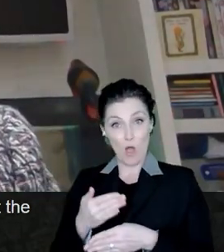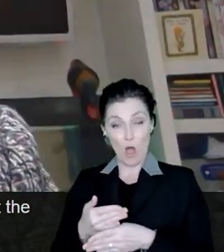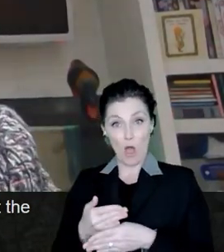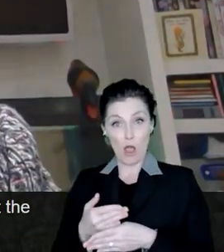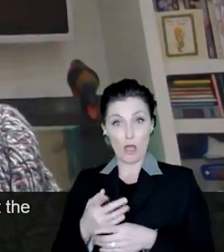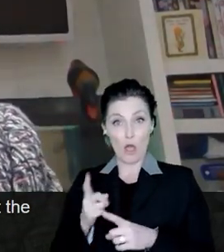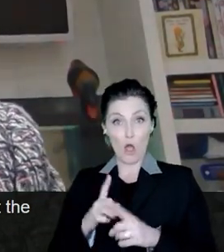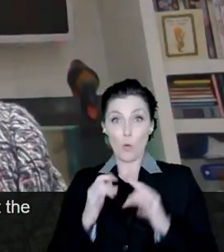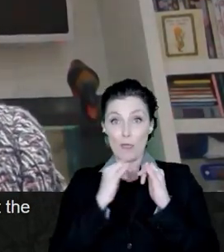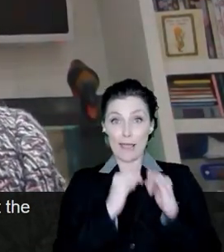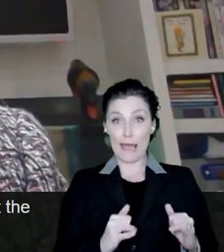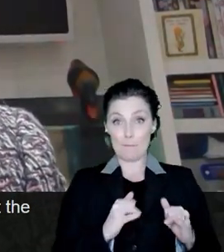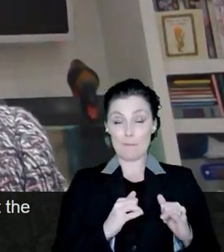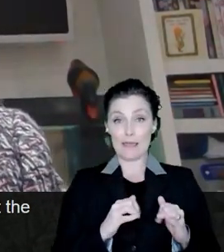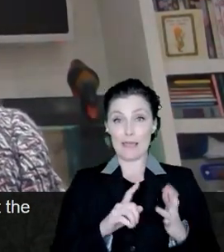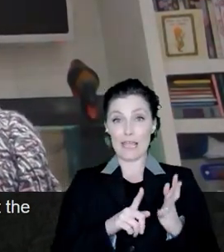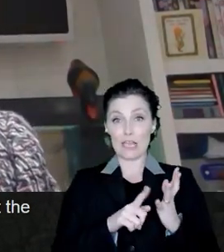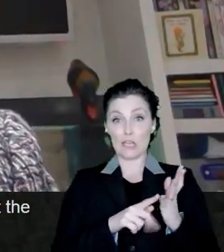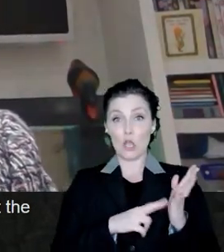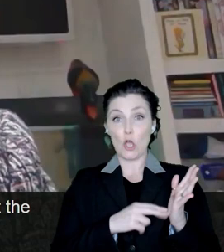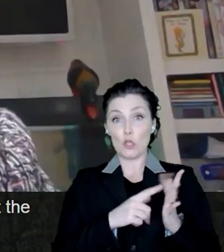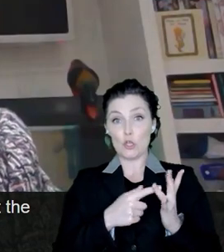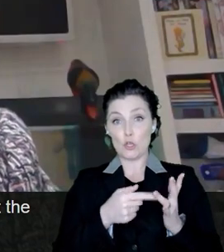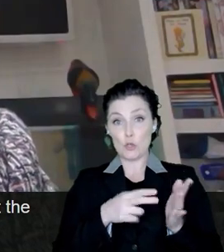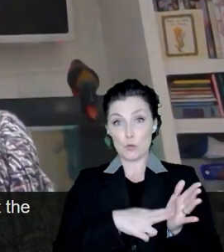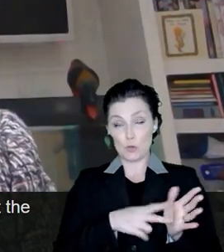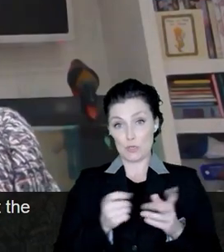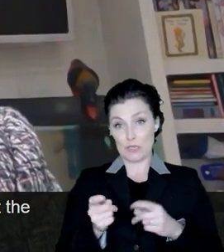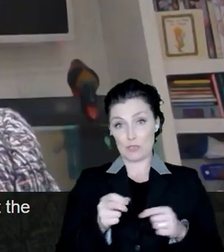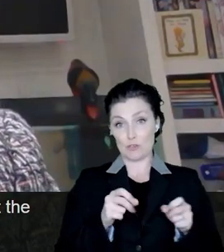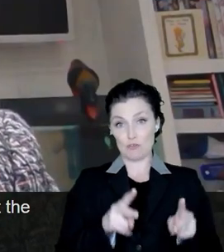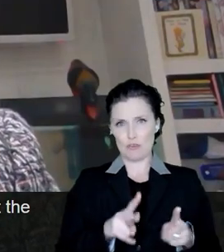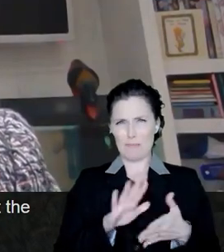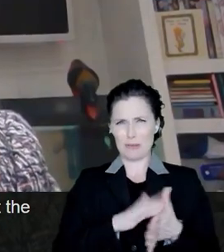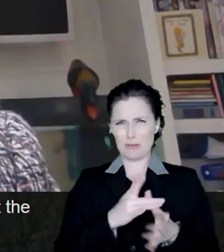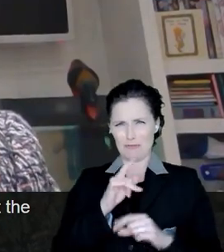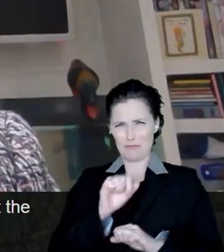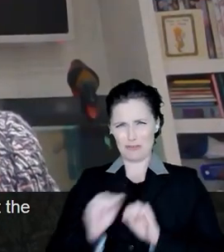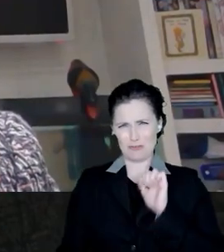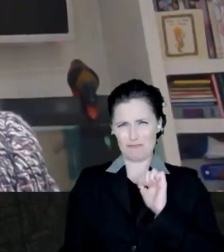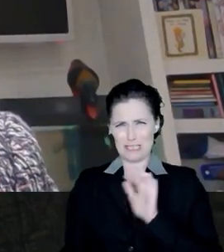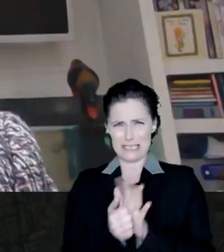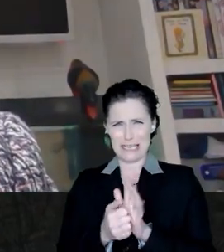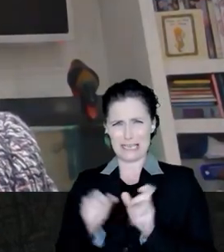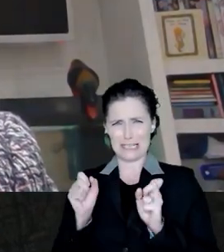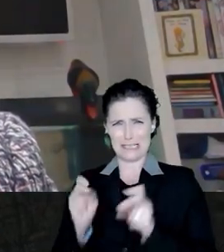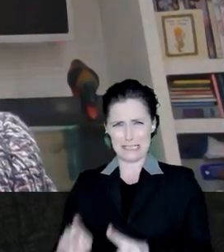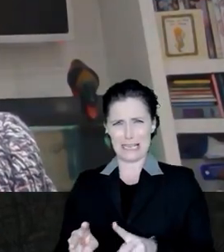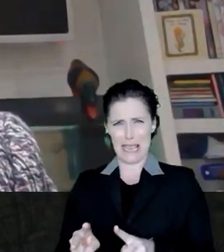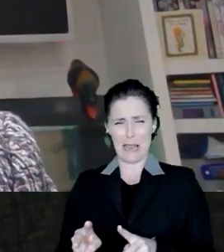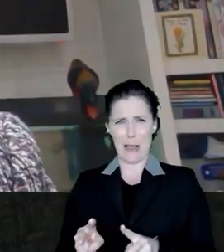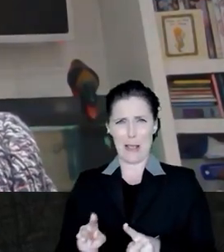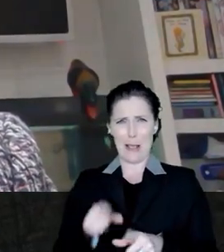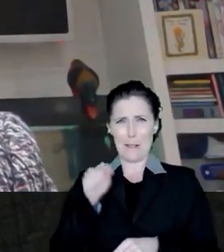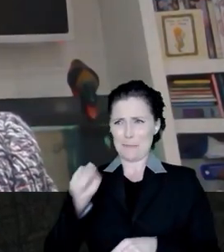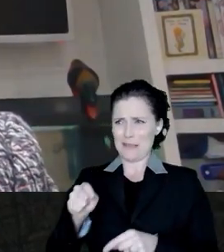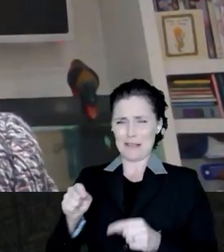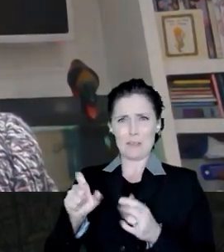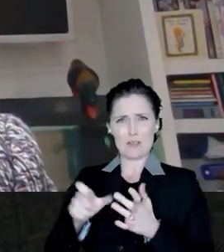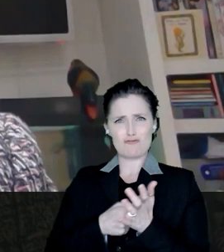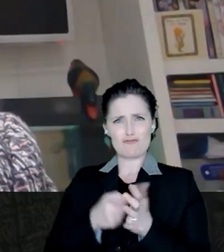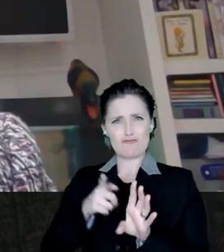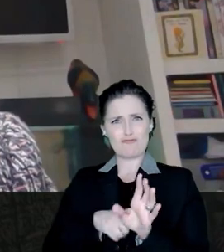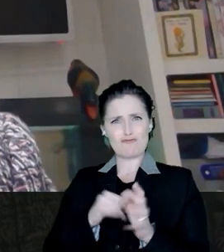Street because of your ridiculous scheme of putting us in the Crystal. Where are all the people that work for the fire brigade, which is under your